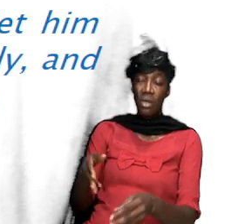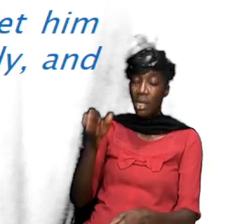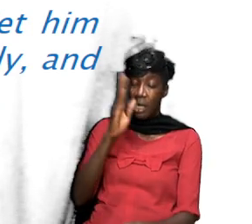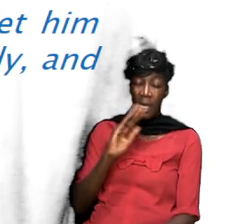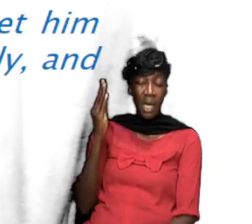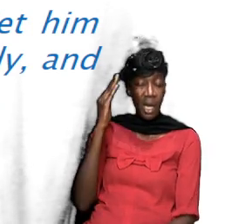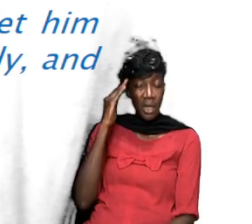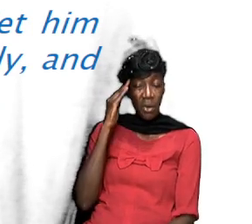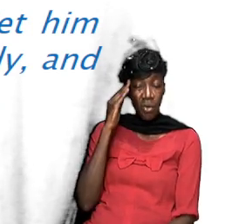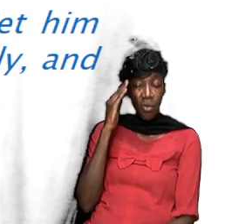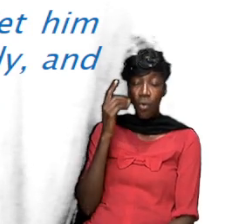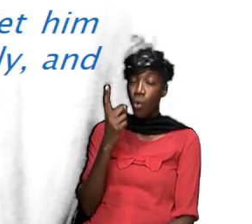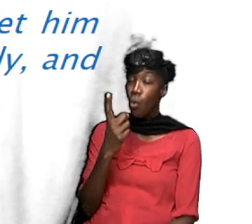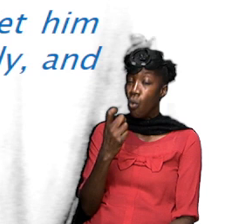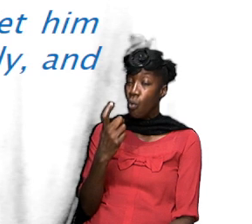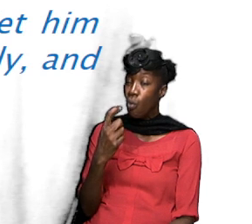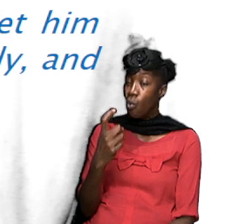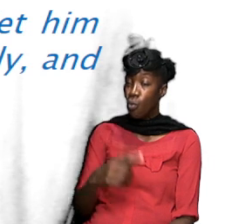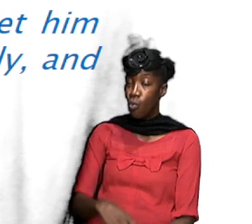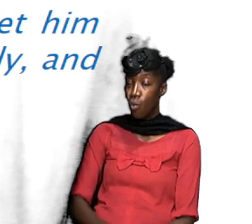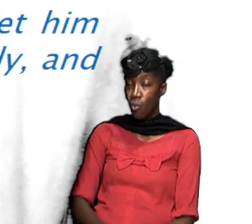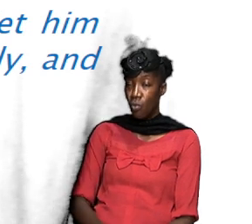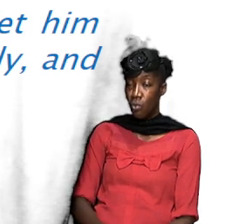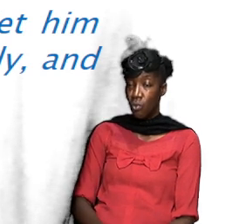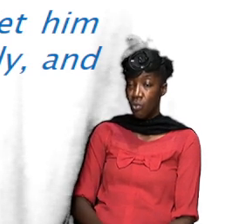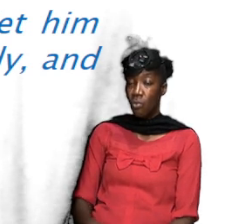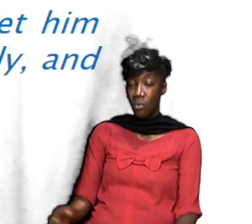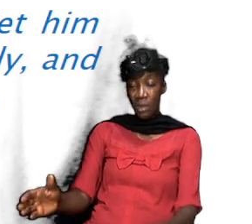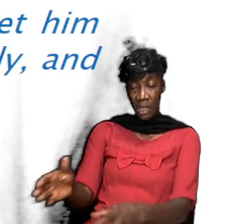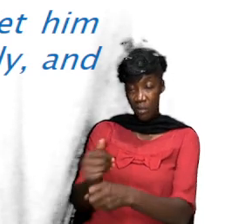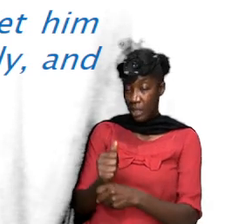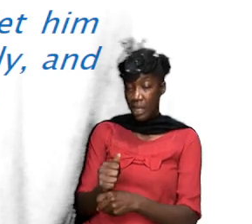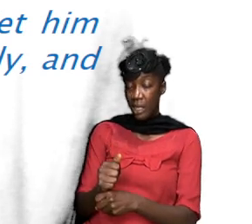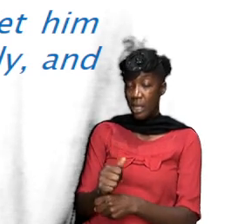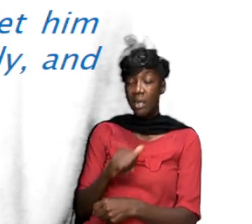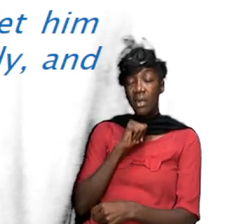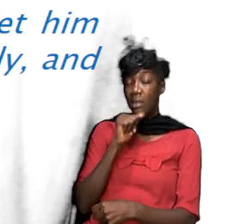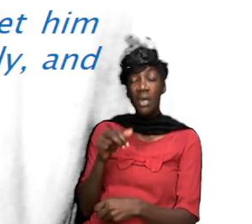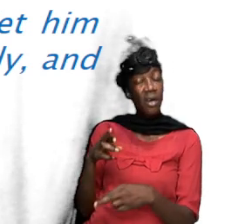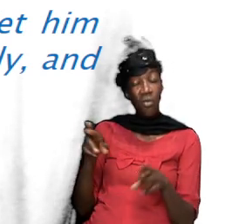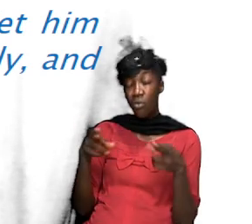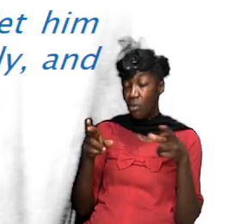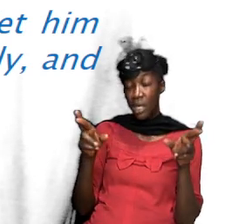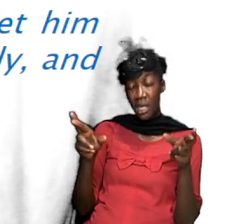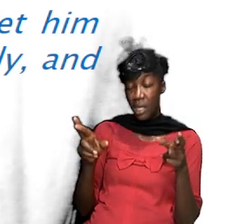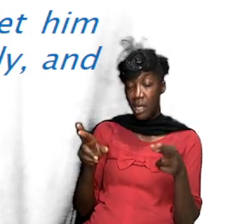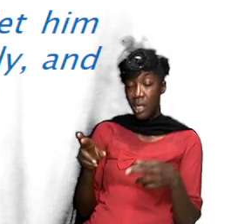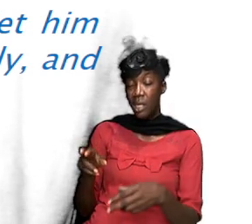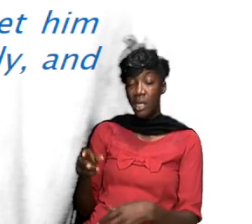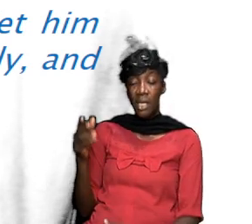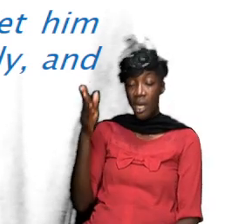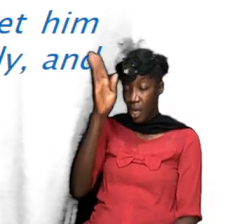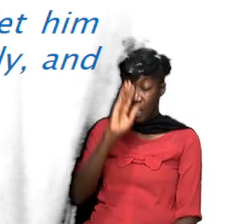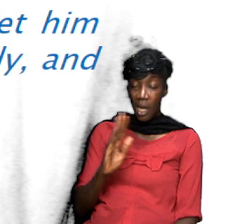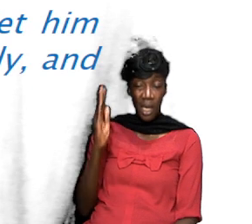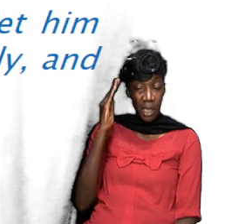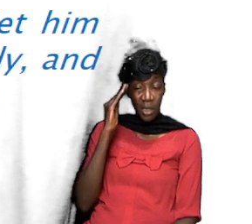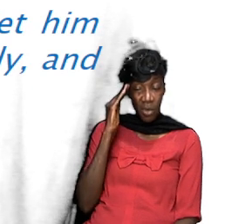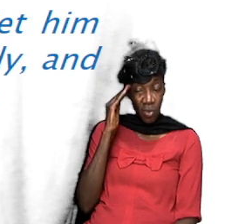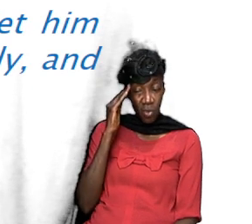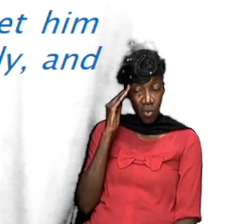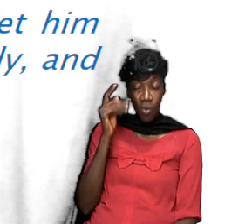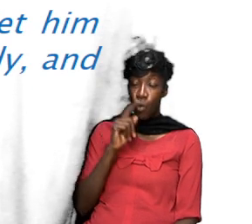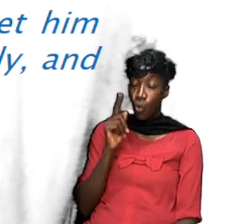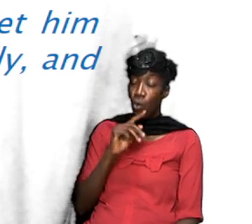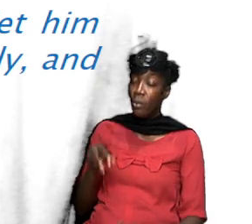knows who is him ready to take from whom don't ready to take. He knows who is going to give time to